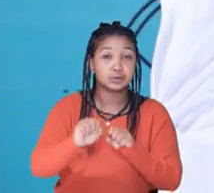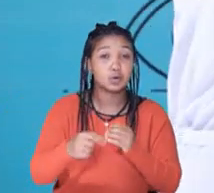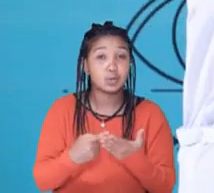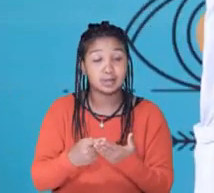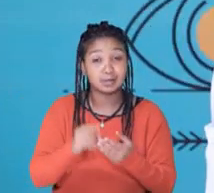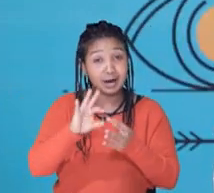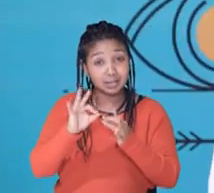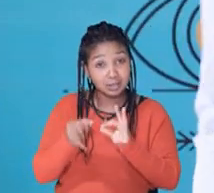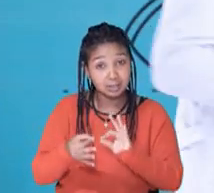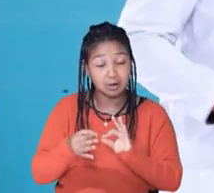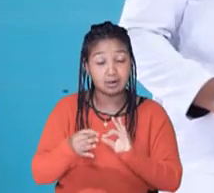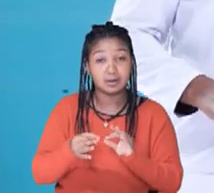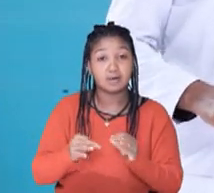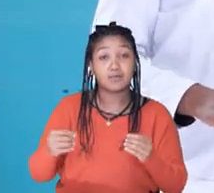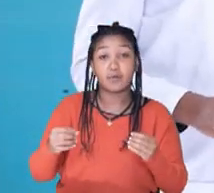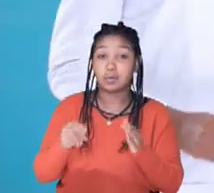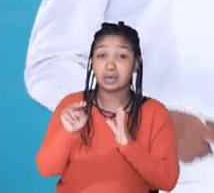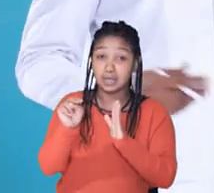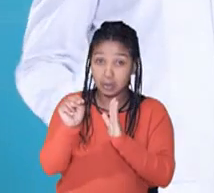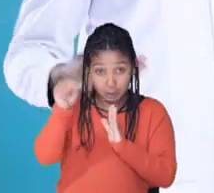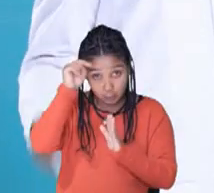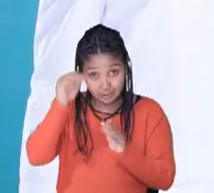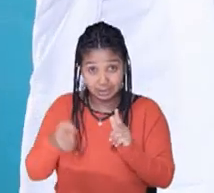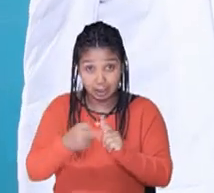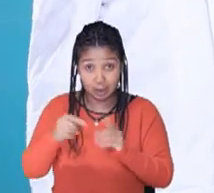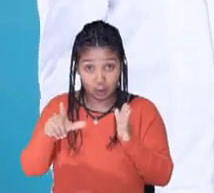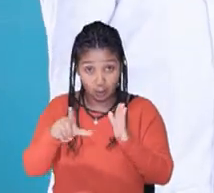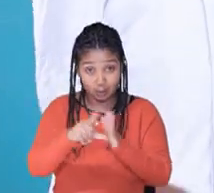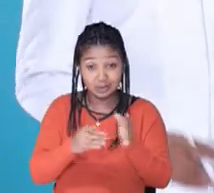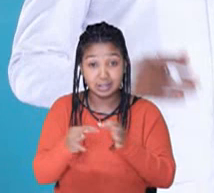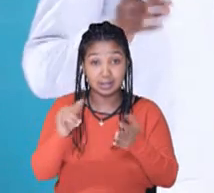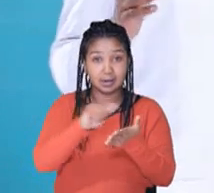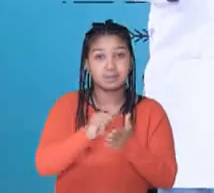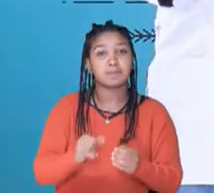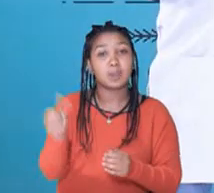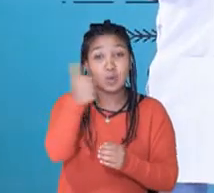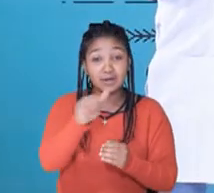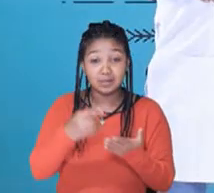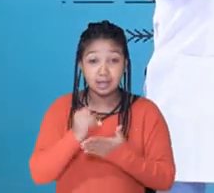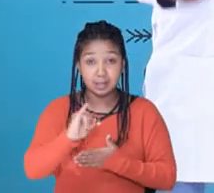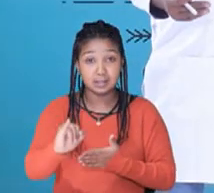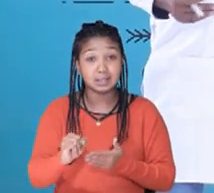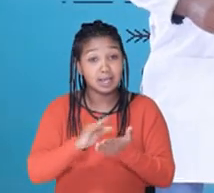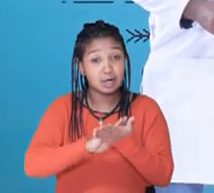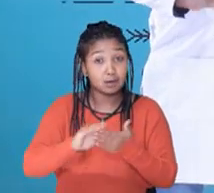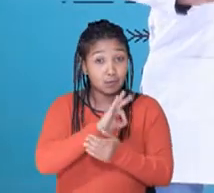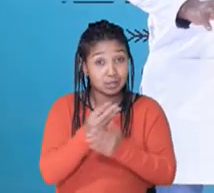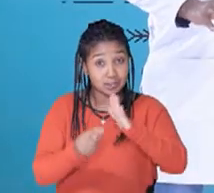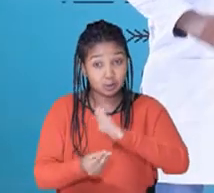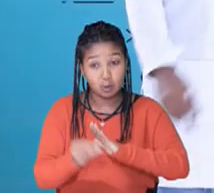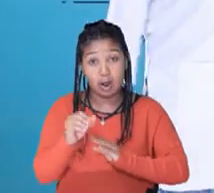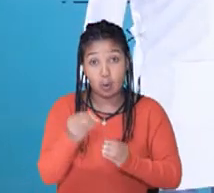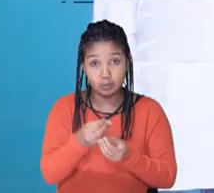in translational dynamics, from Newton's second law, or law of acceleration, states that whenever there is a net force exerted